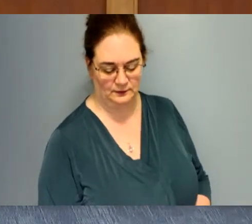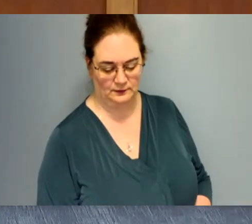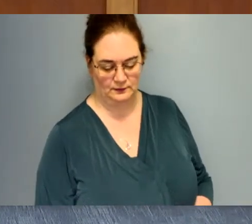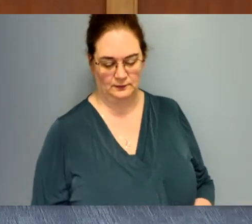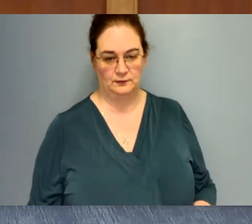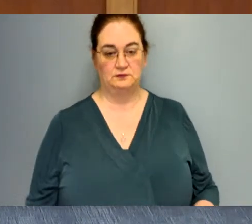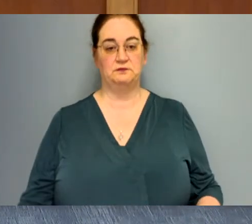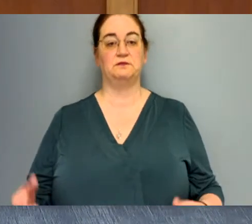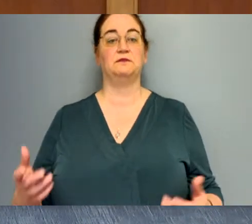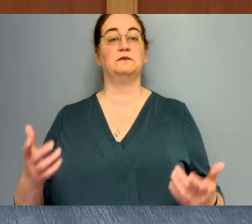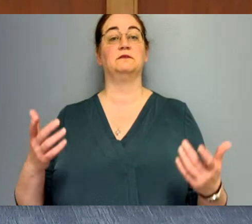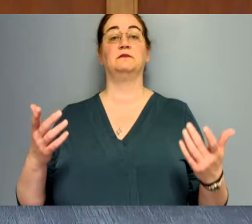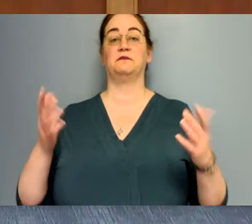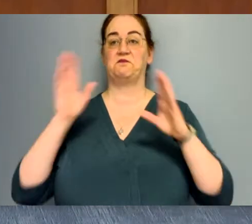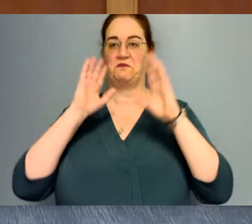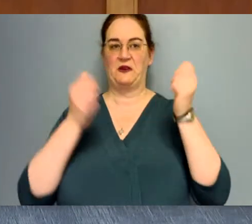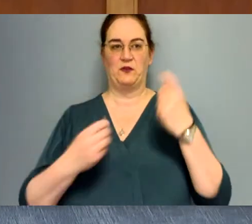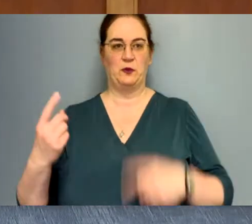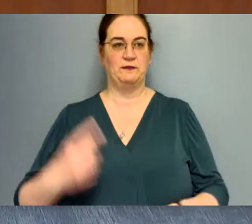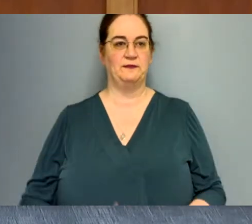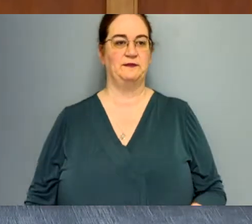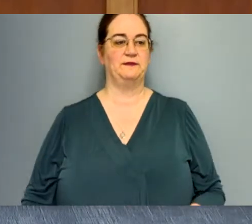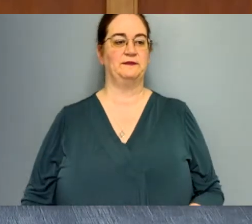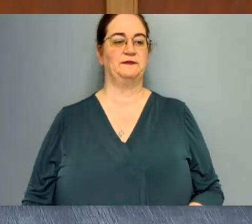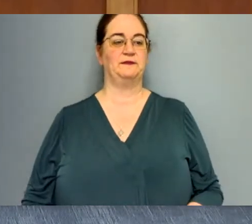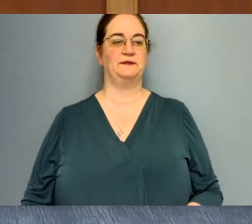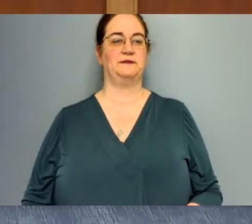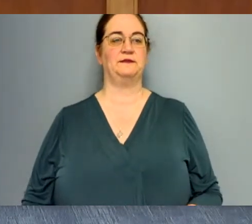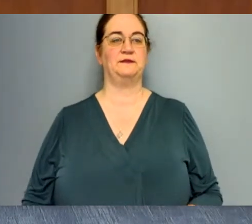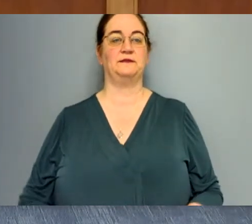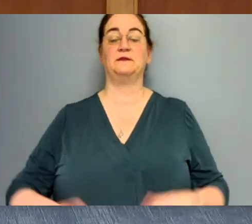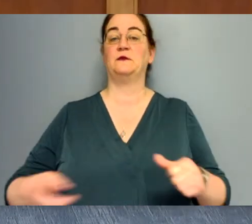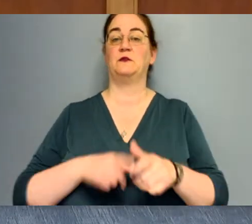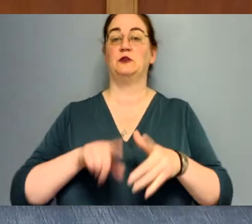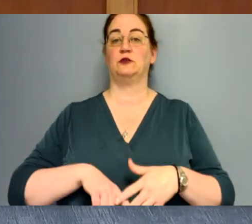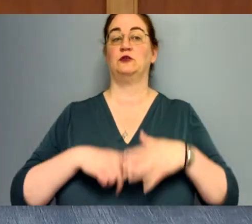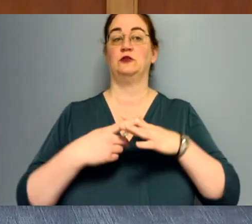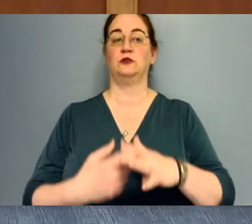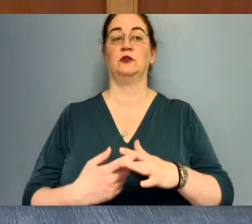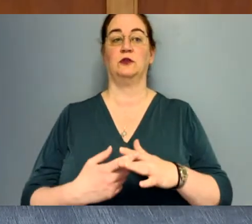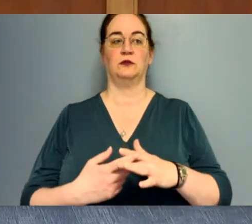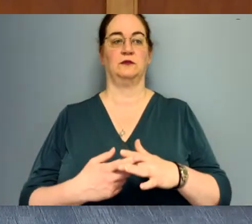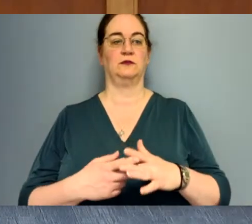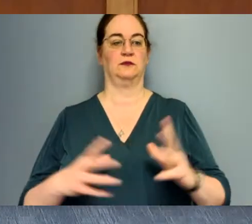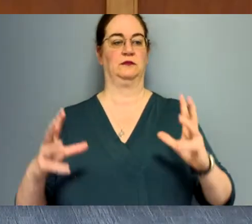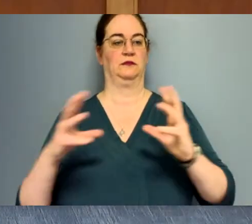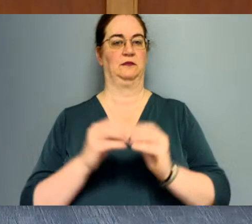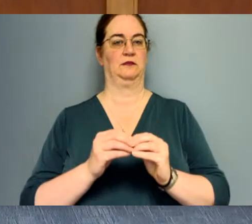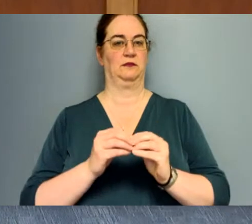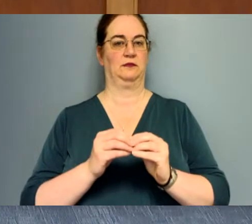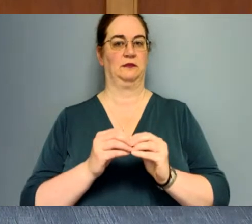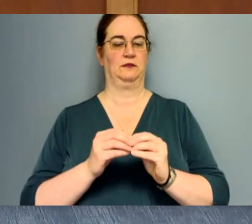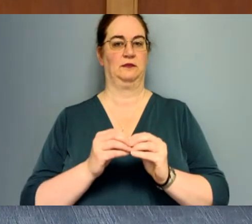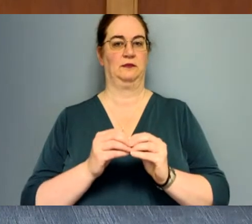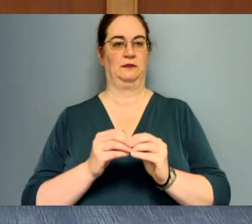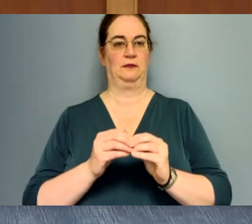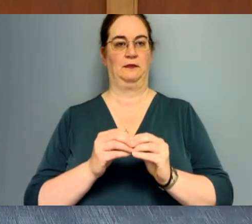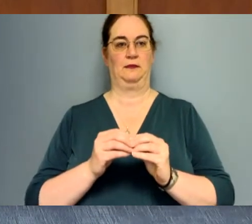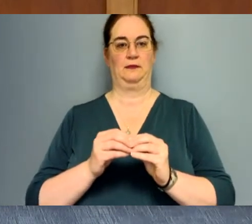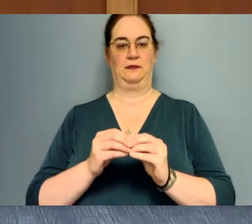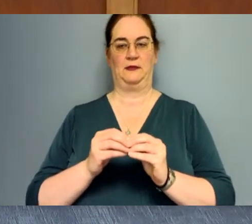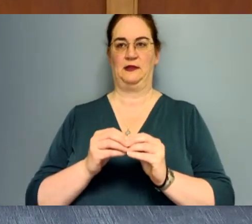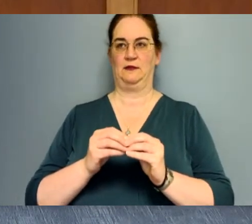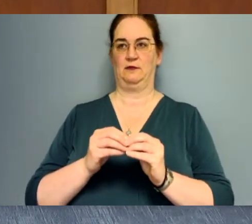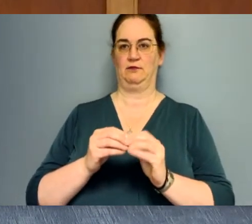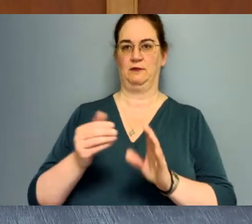All right, good morning, everybody. I'm going to start off. This is our meeting, the meeting we have obviously before Veterans Day,